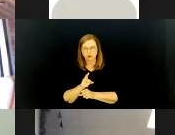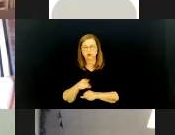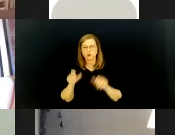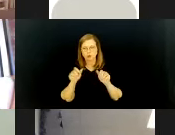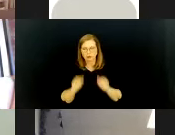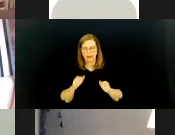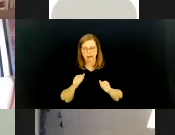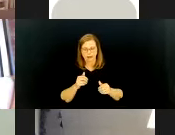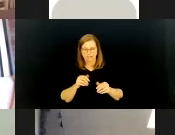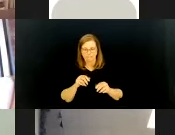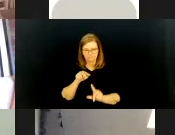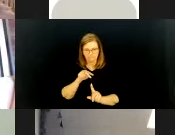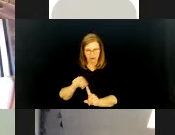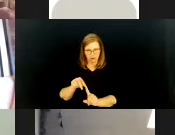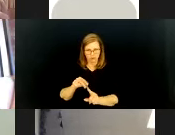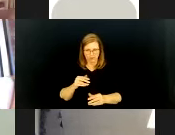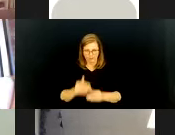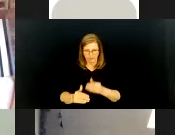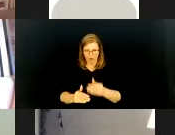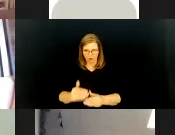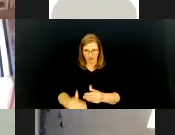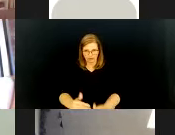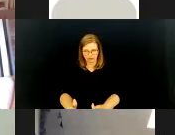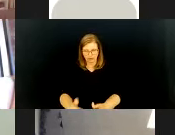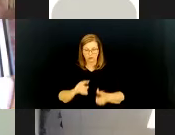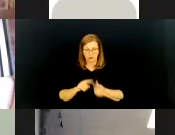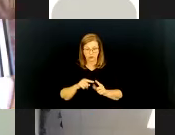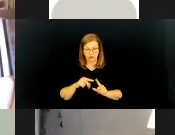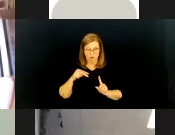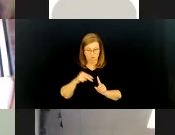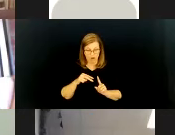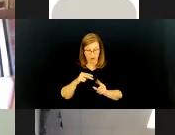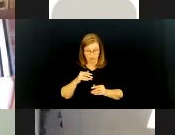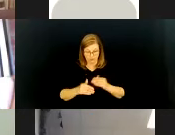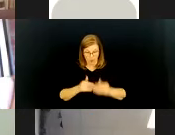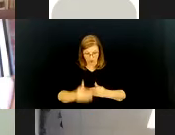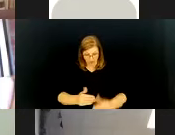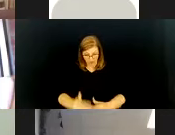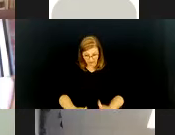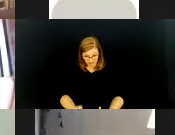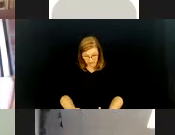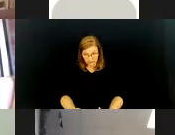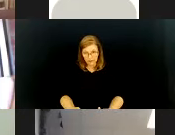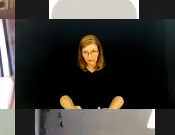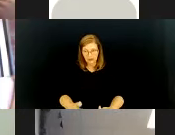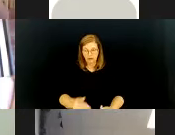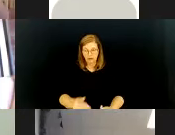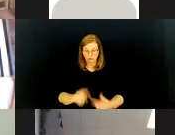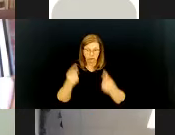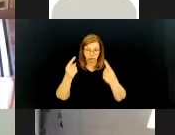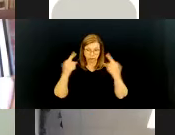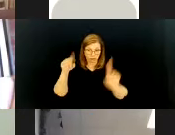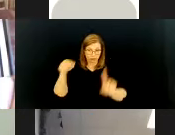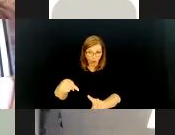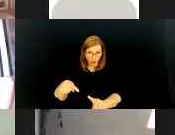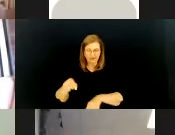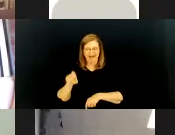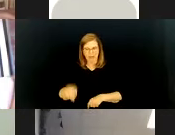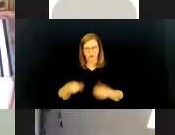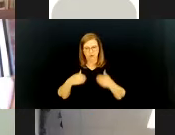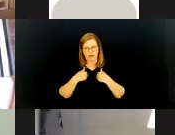progress monitor on this goal. And in order to progress monitor their progress towards accomplishing that goal, it has to have